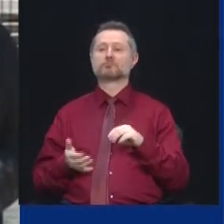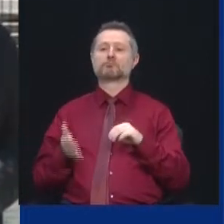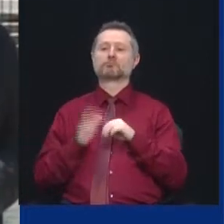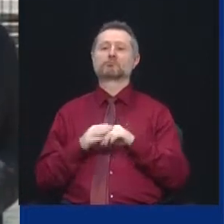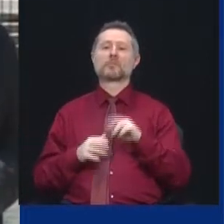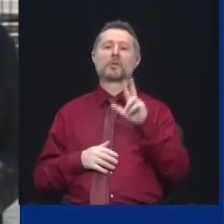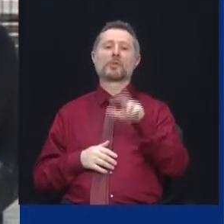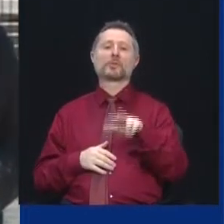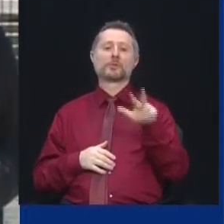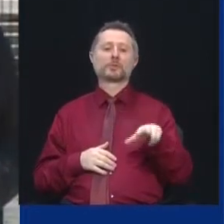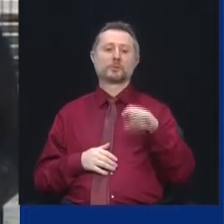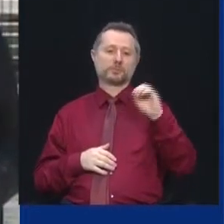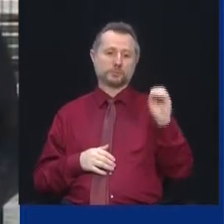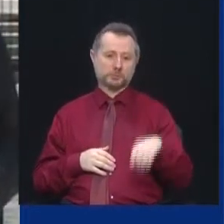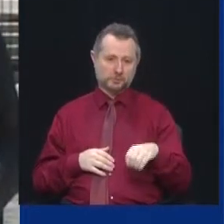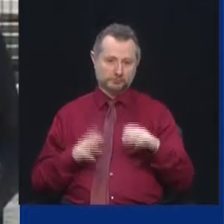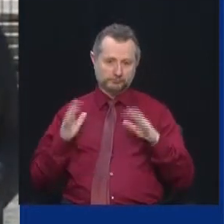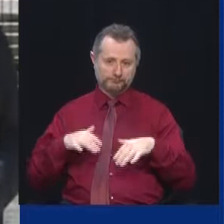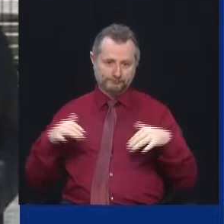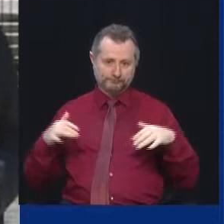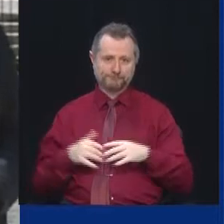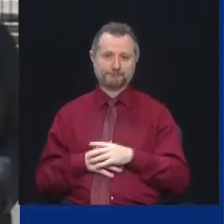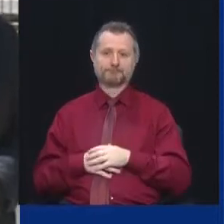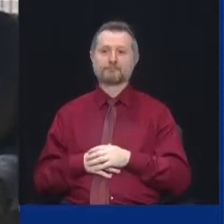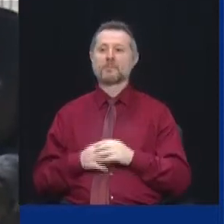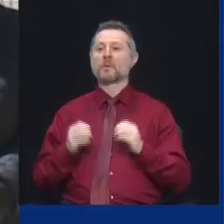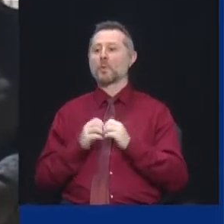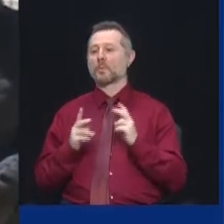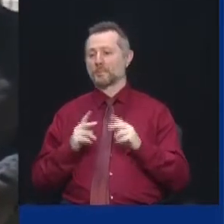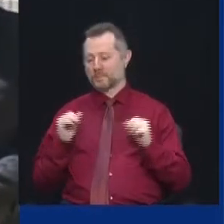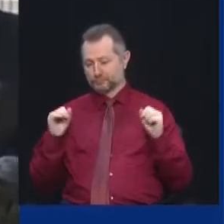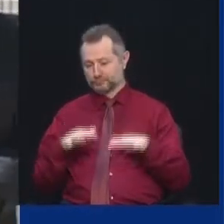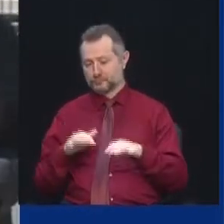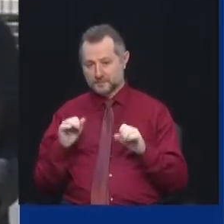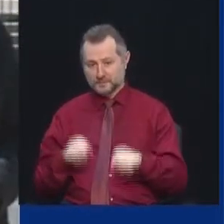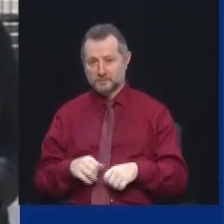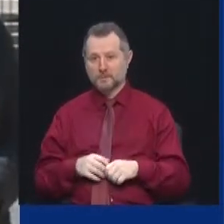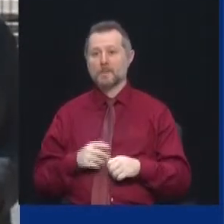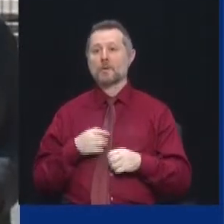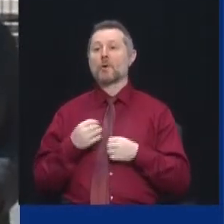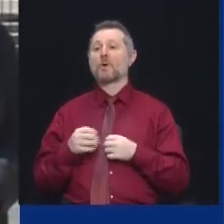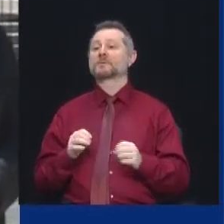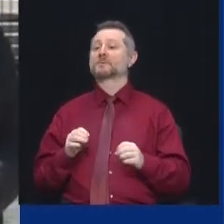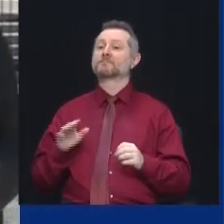20% to 33%. So we'll increase the capacity in stadiums. Offices can go from